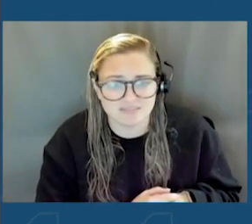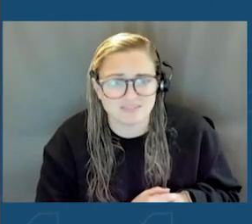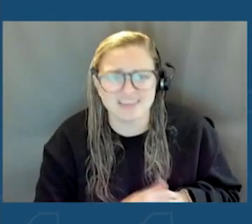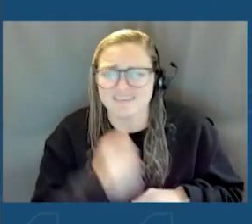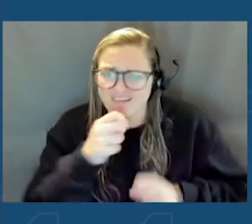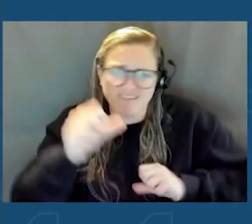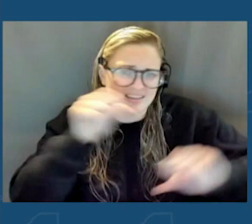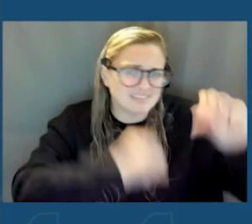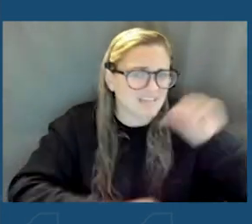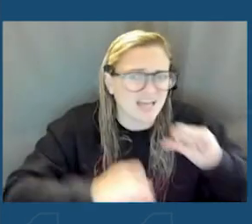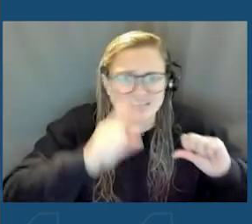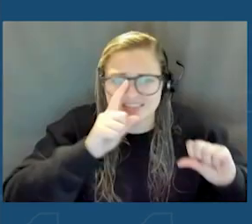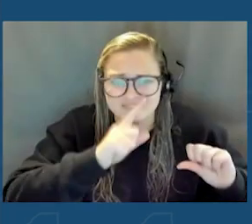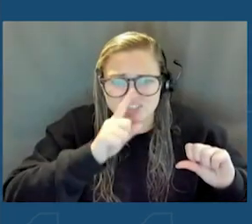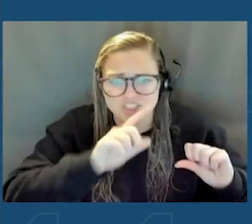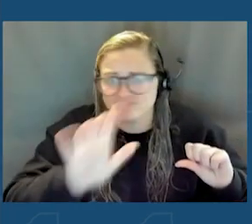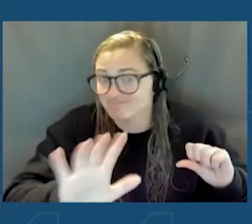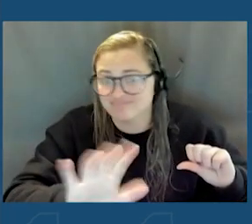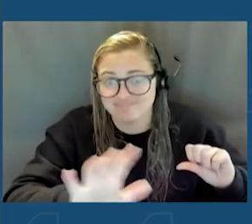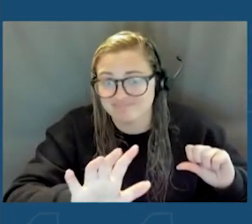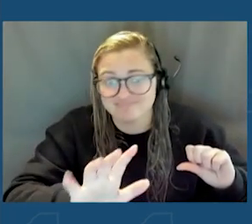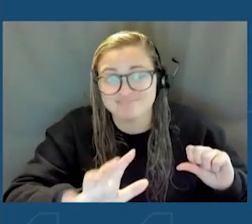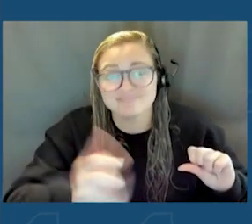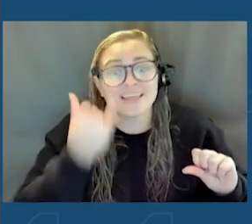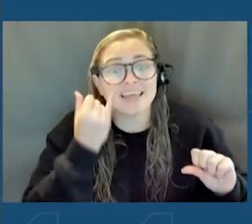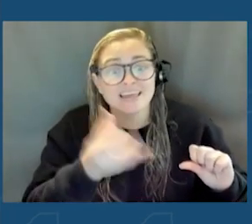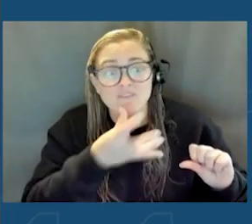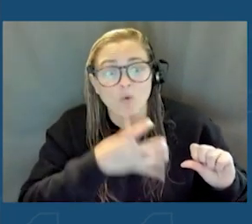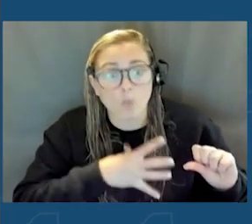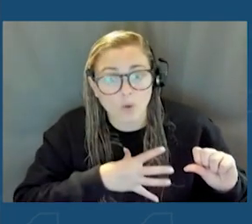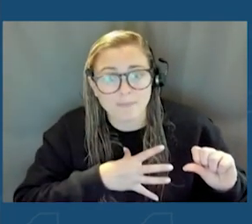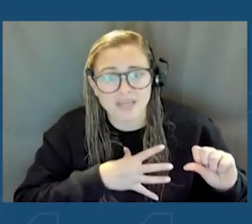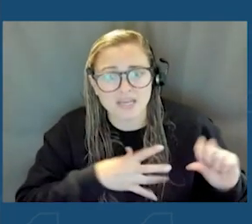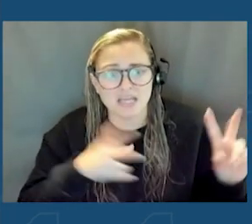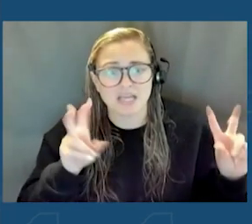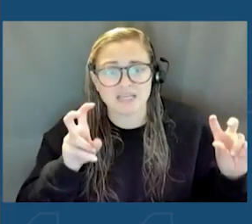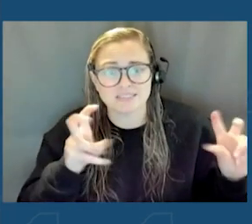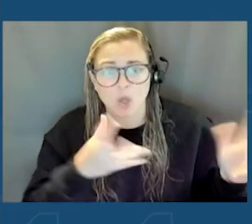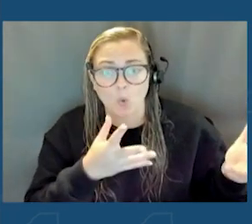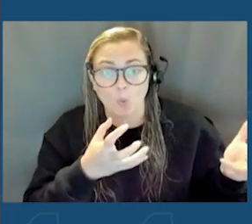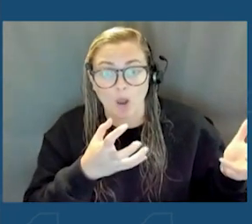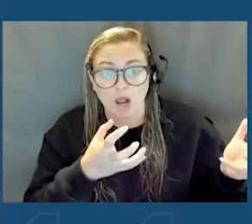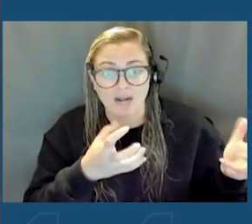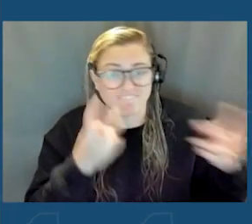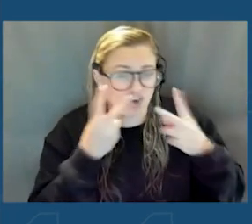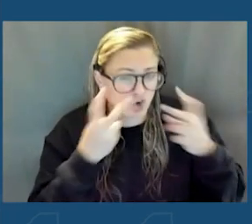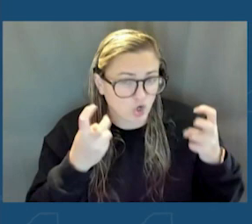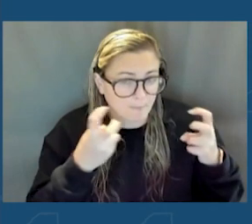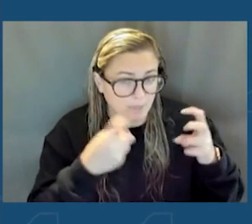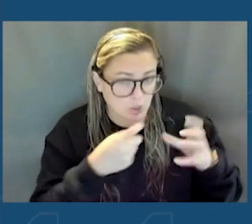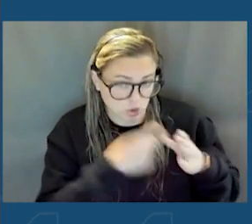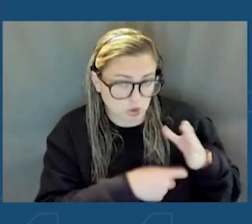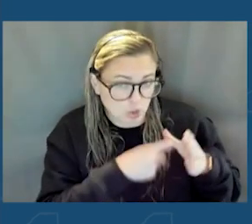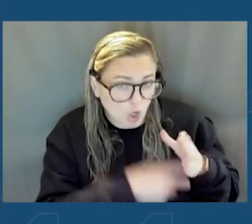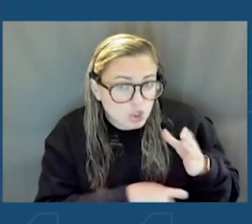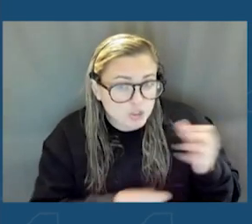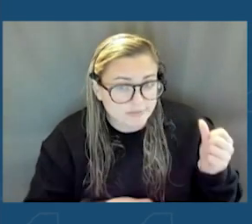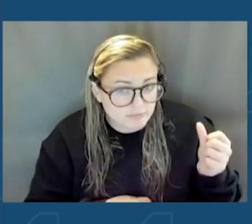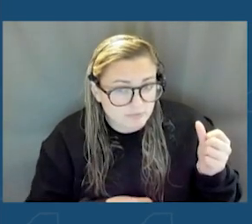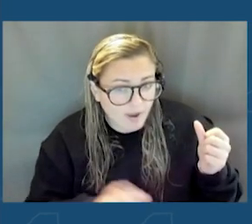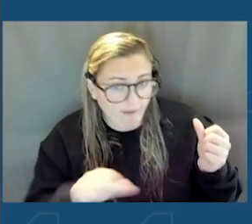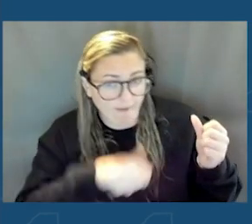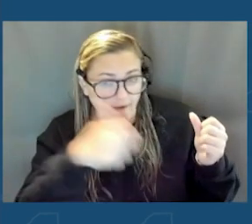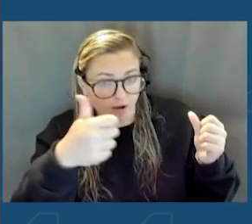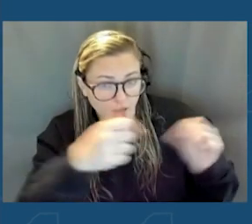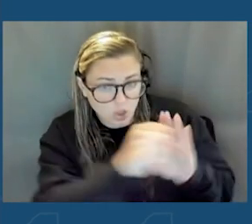fiction. No, if a woman is wanted under criminal charges in another